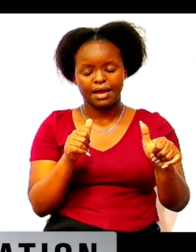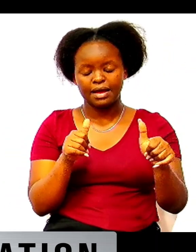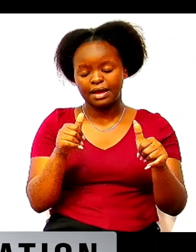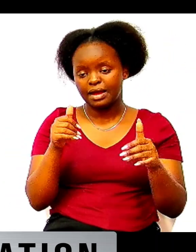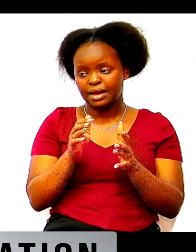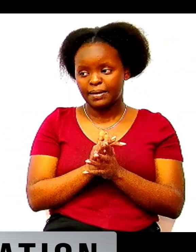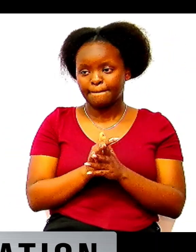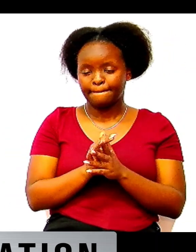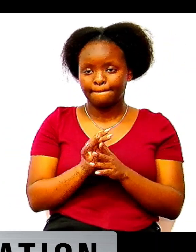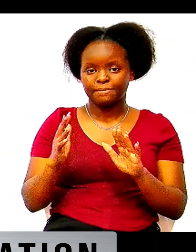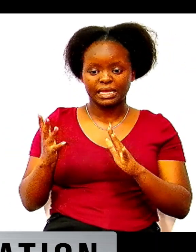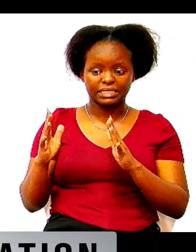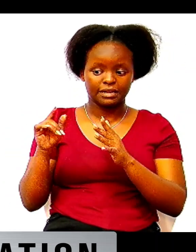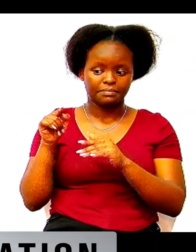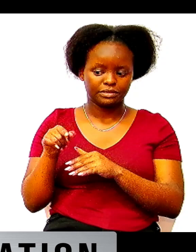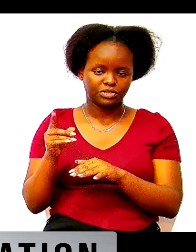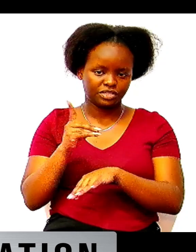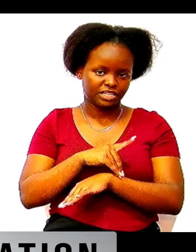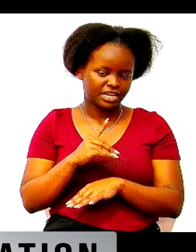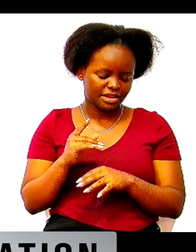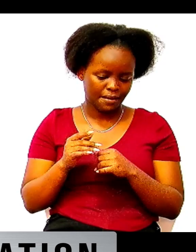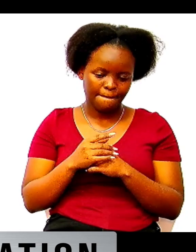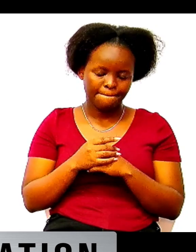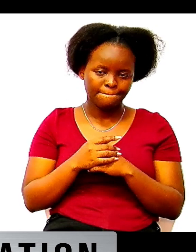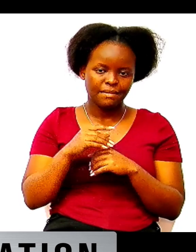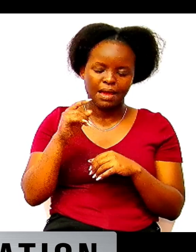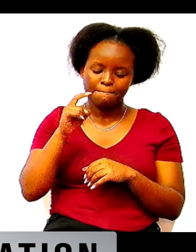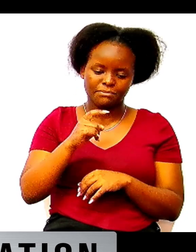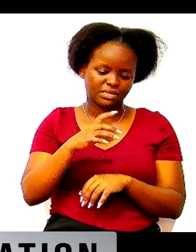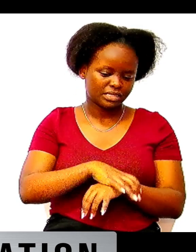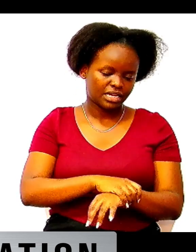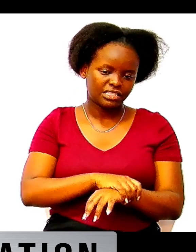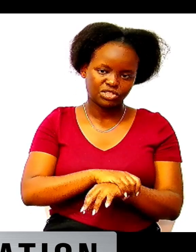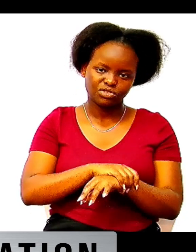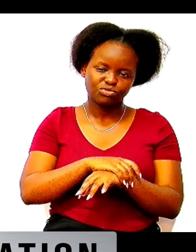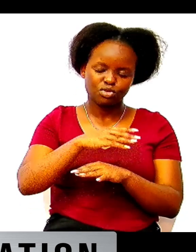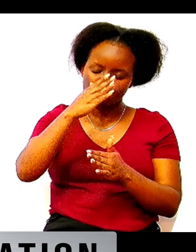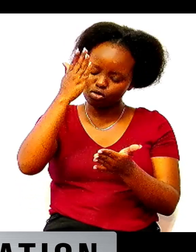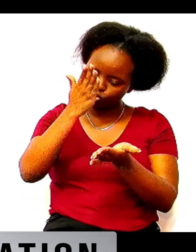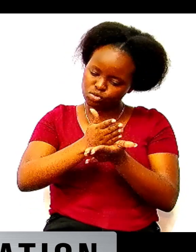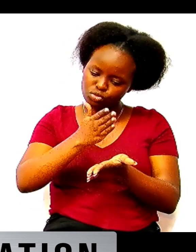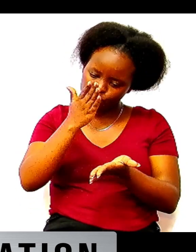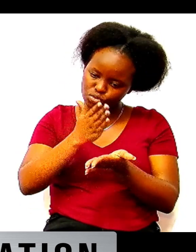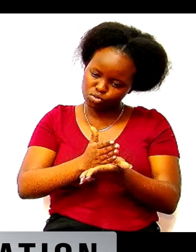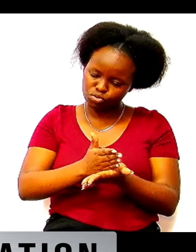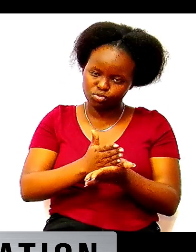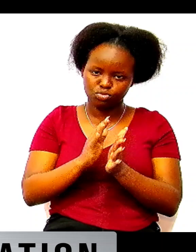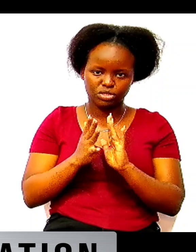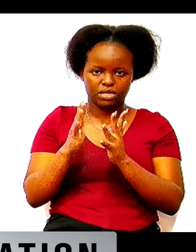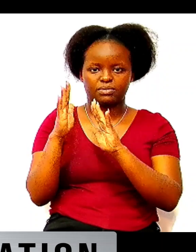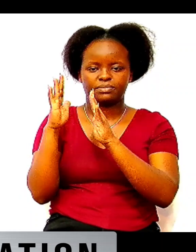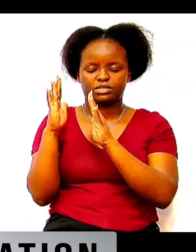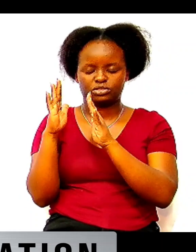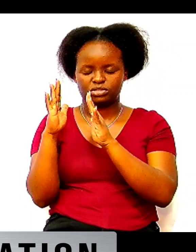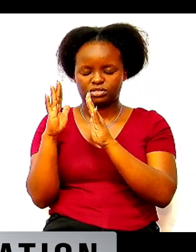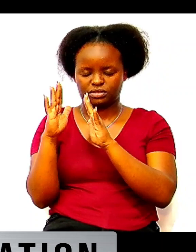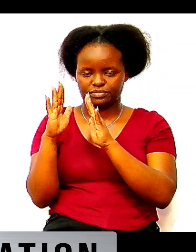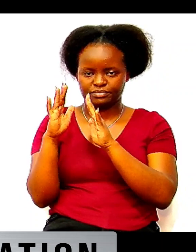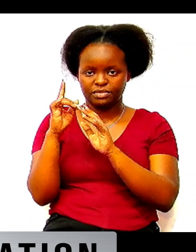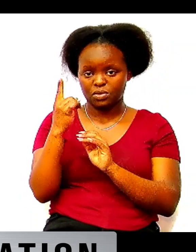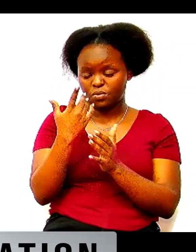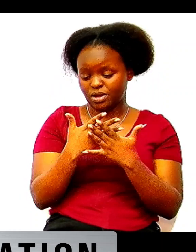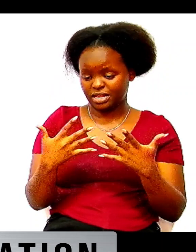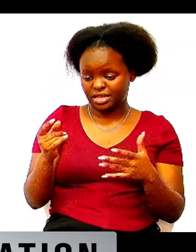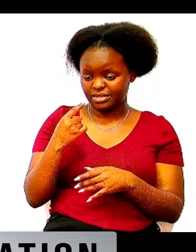me is something that we needed to find the real cause for this and the real celebrations. Yes. One thing that I